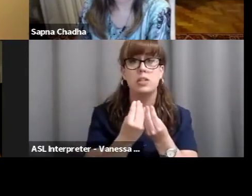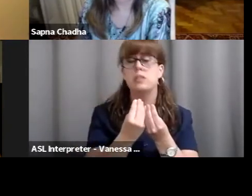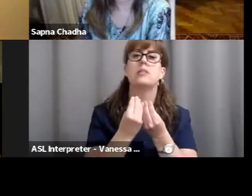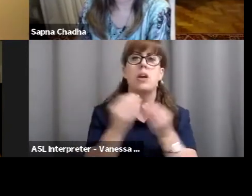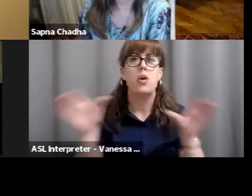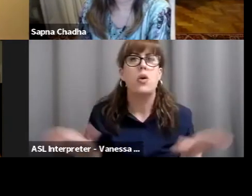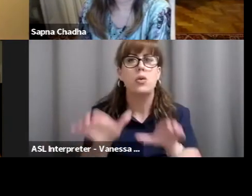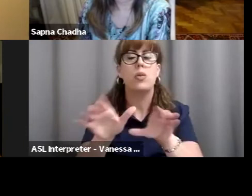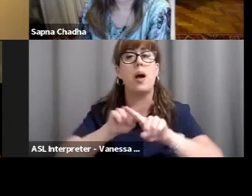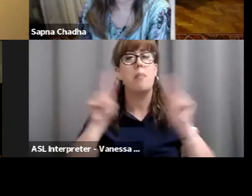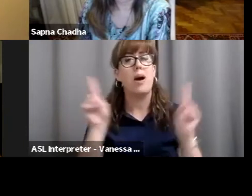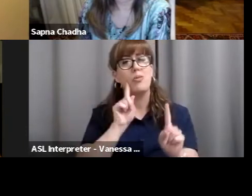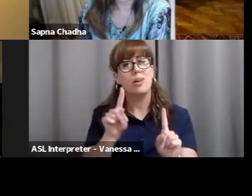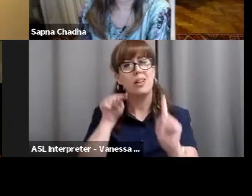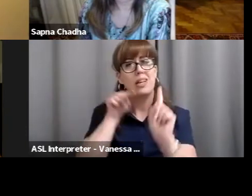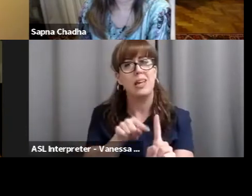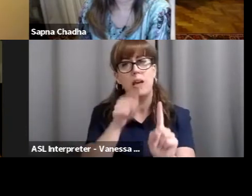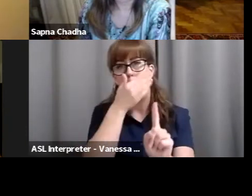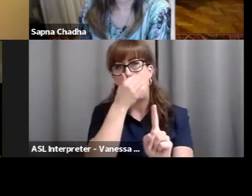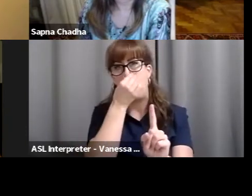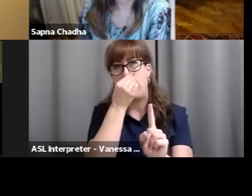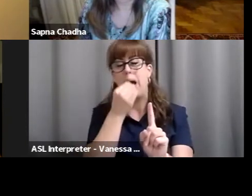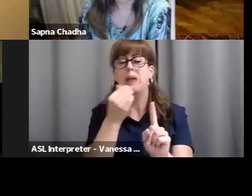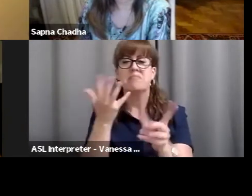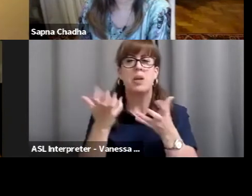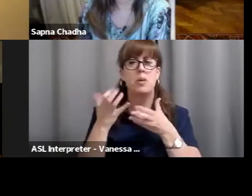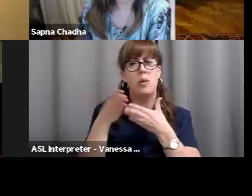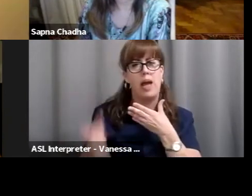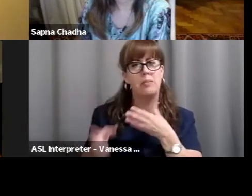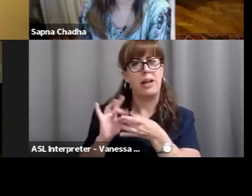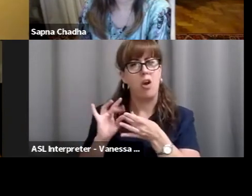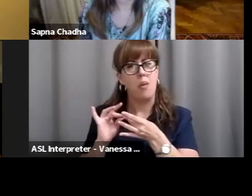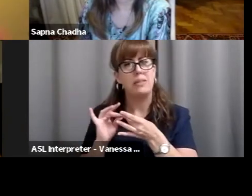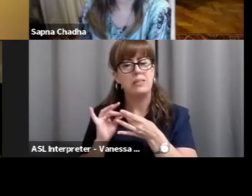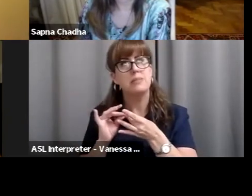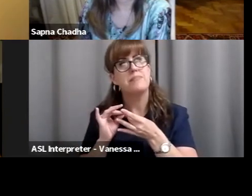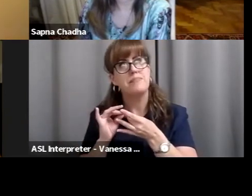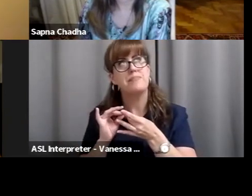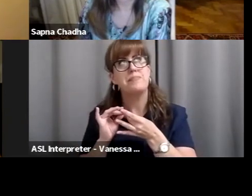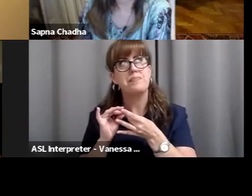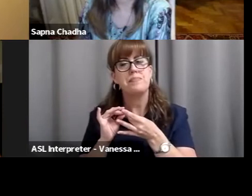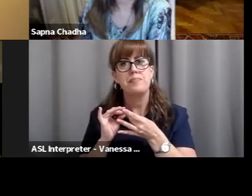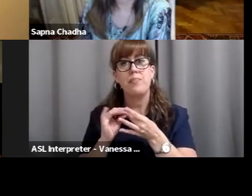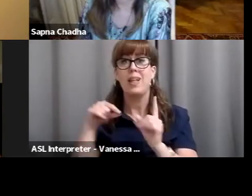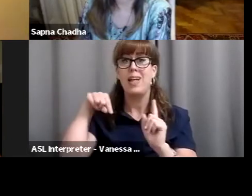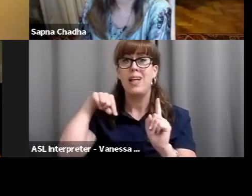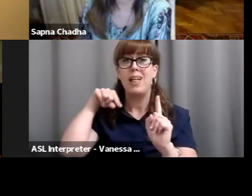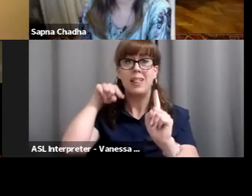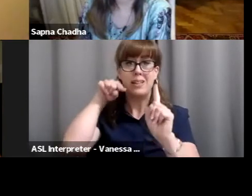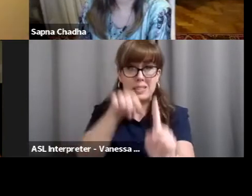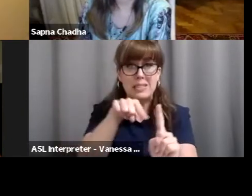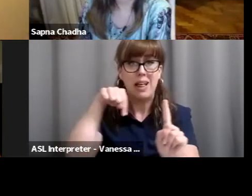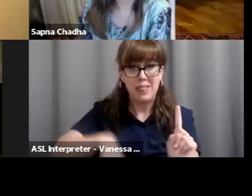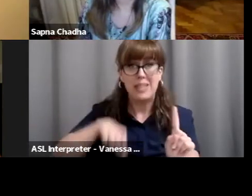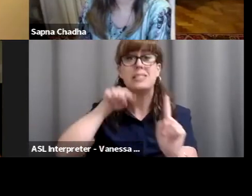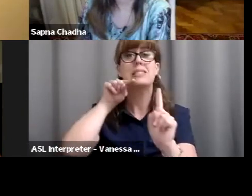about, I just want to sort of end by saying that, this particular study opens up